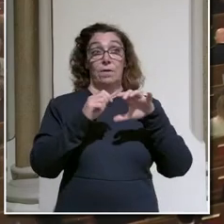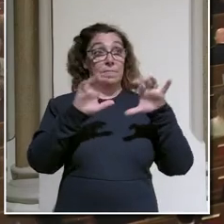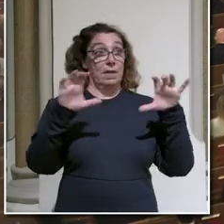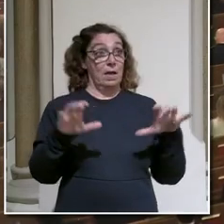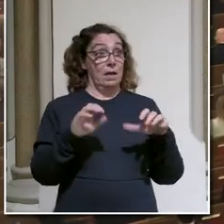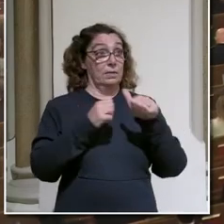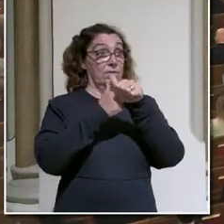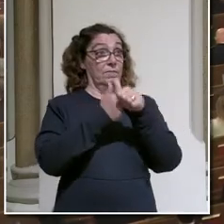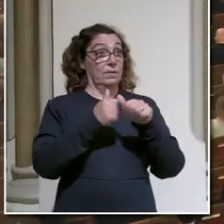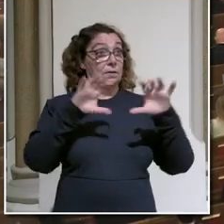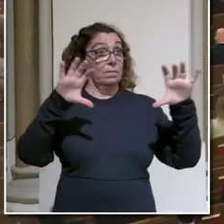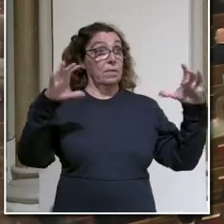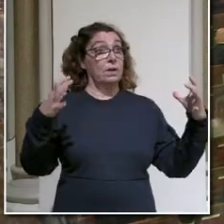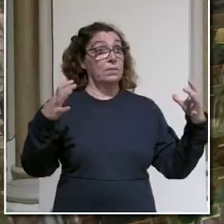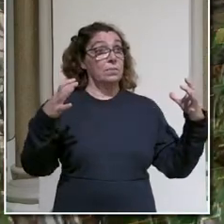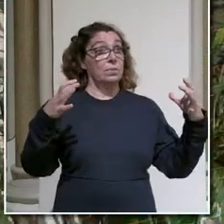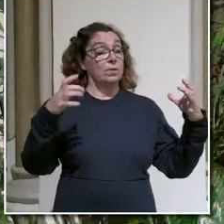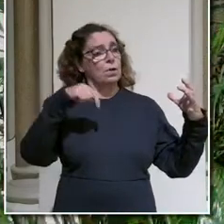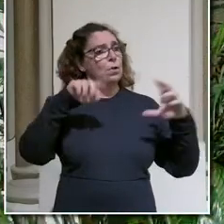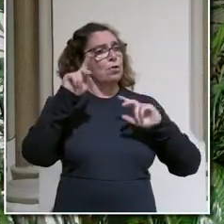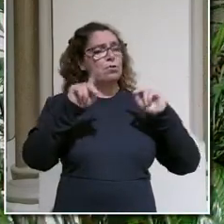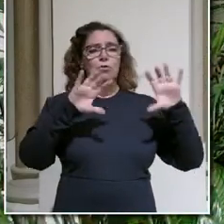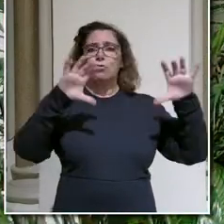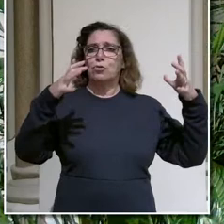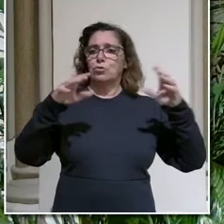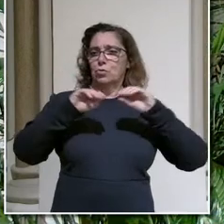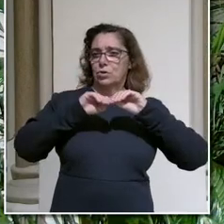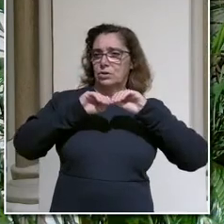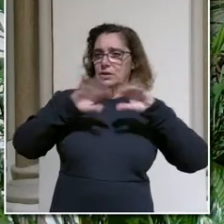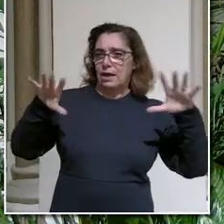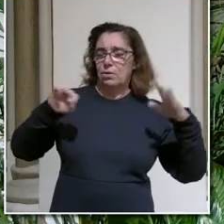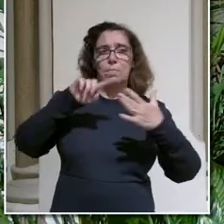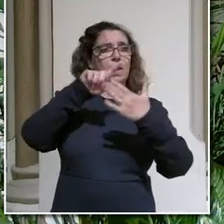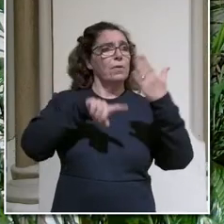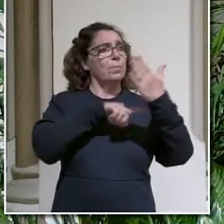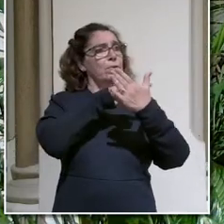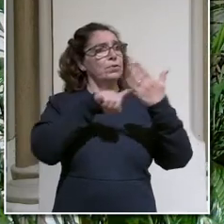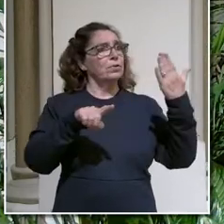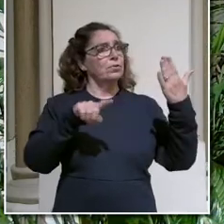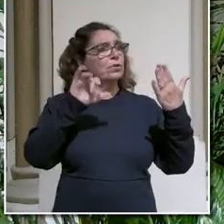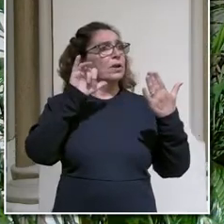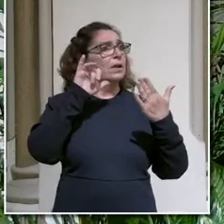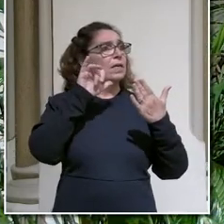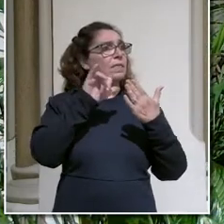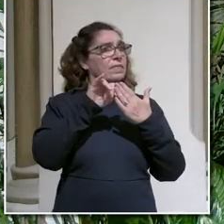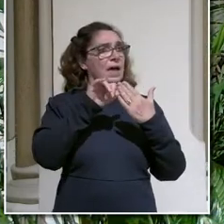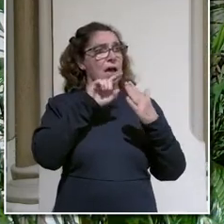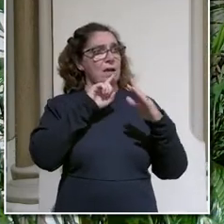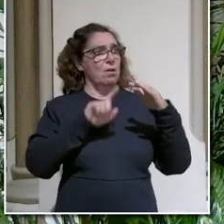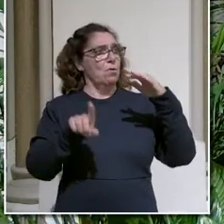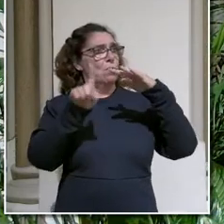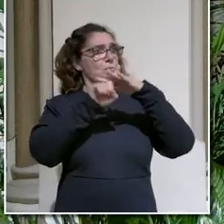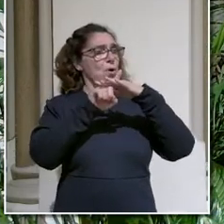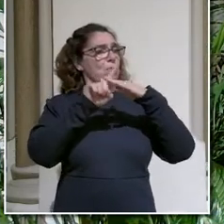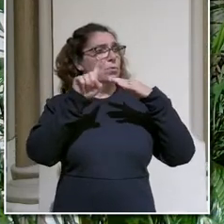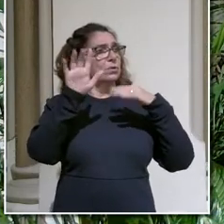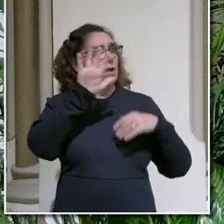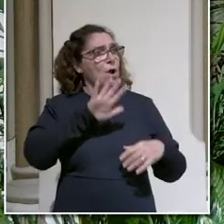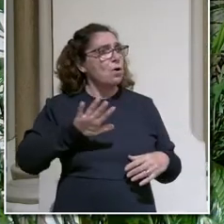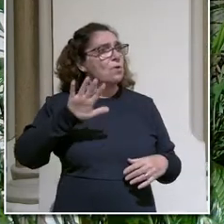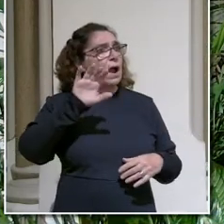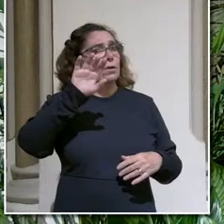Apostles. Those who had been scattered by the persecution that arose around Stephen went as far as